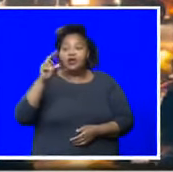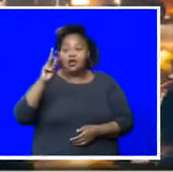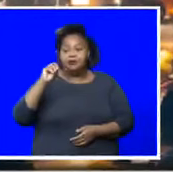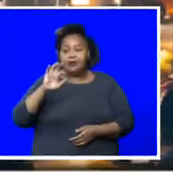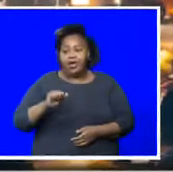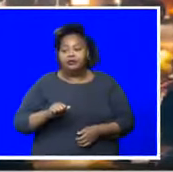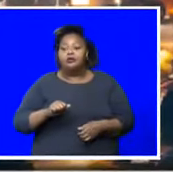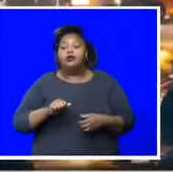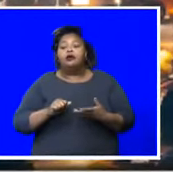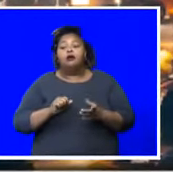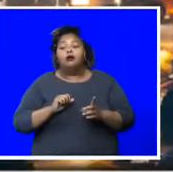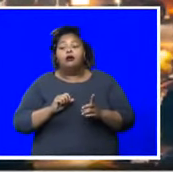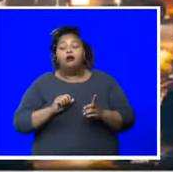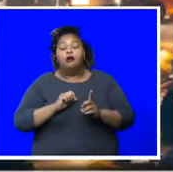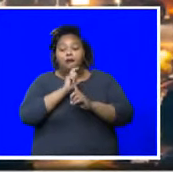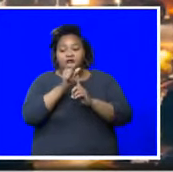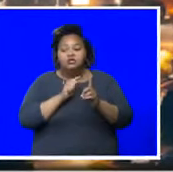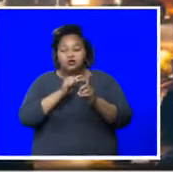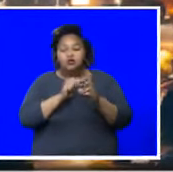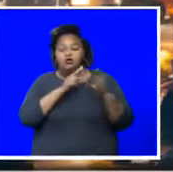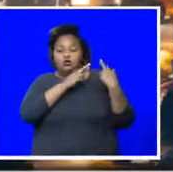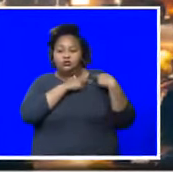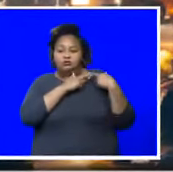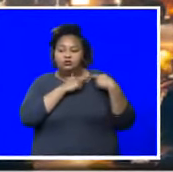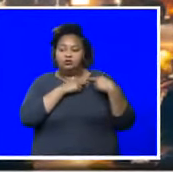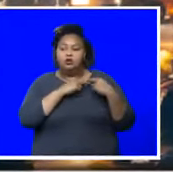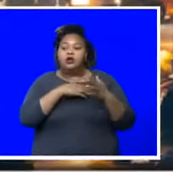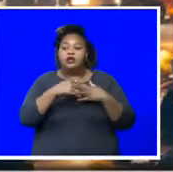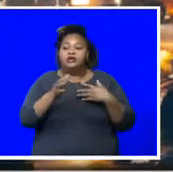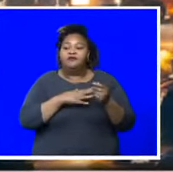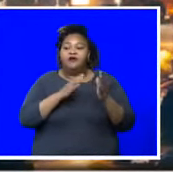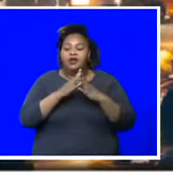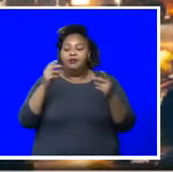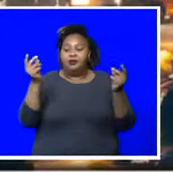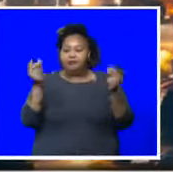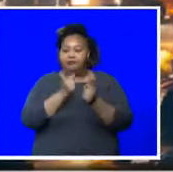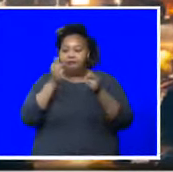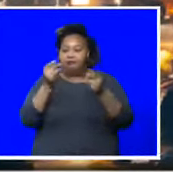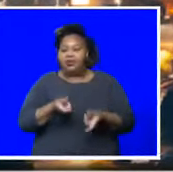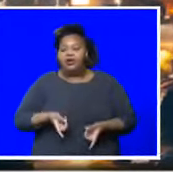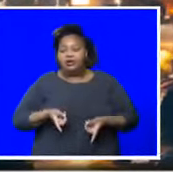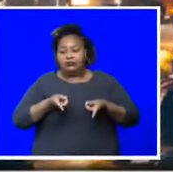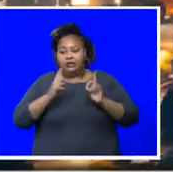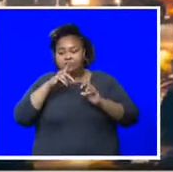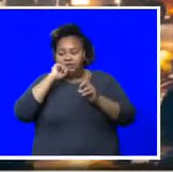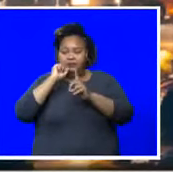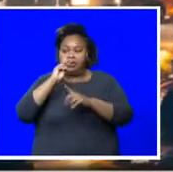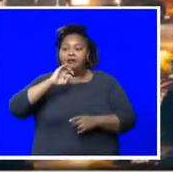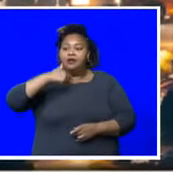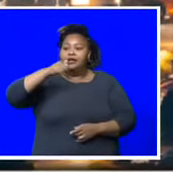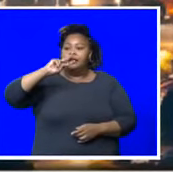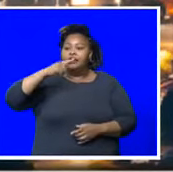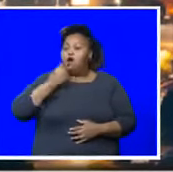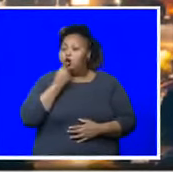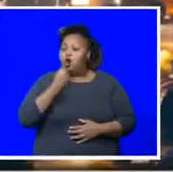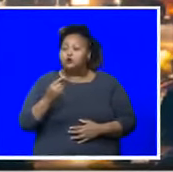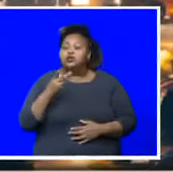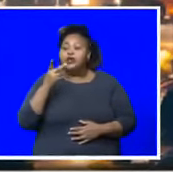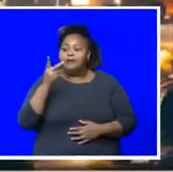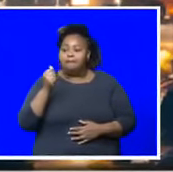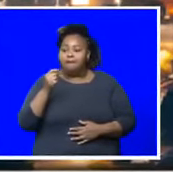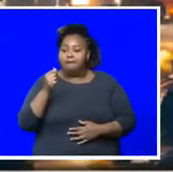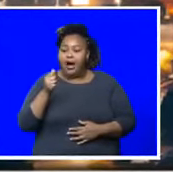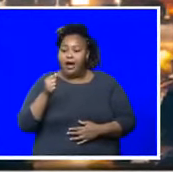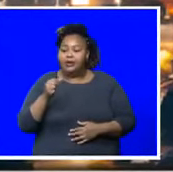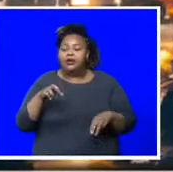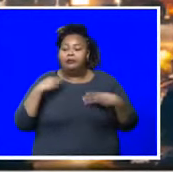yetehlakalo Victor Mahlalela uthi kule mali le tafaka ebusuku bangemsombuluko kutaba ngemakhulu lasikhombisa emalangeni Mahlalela